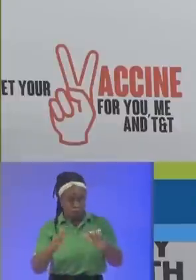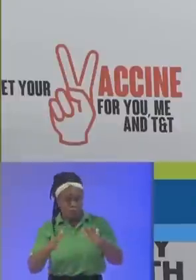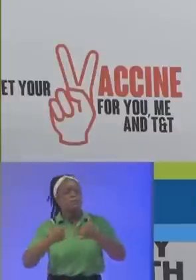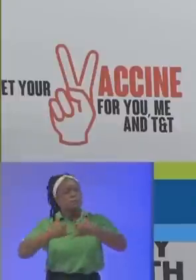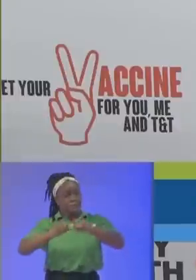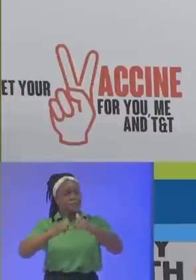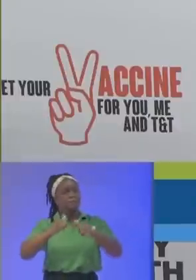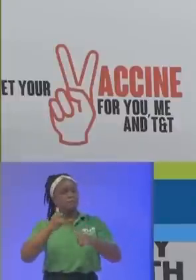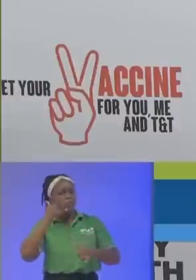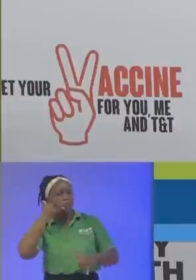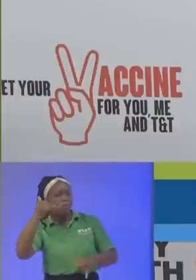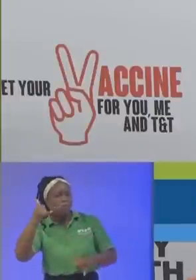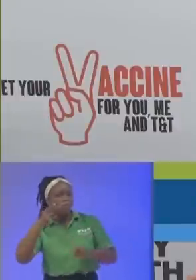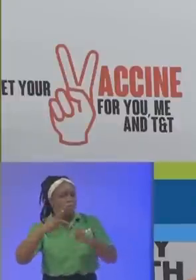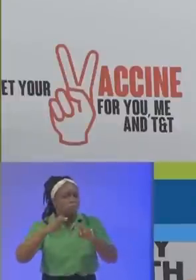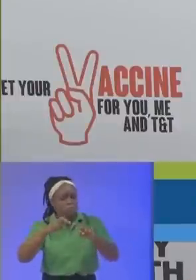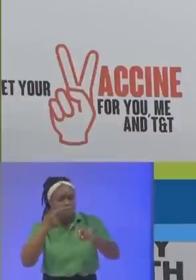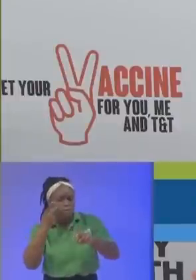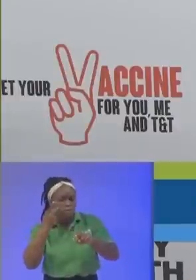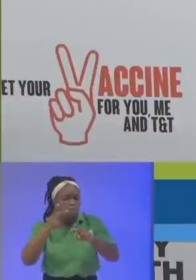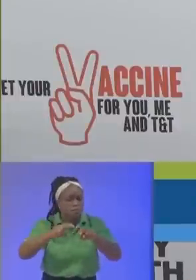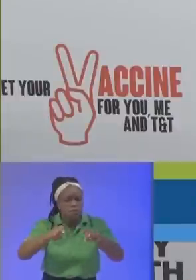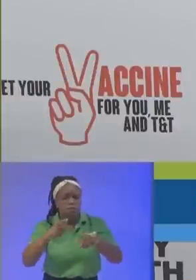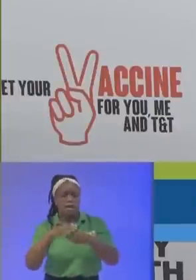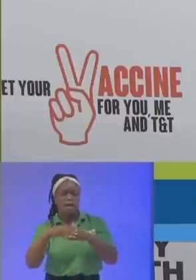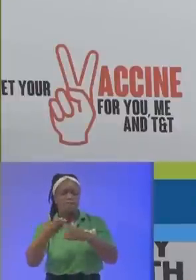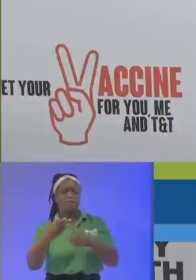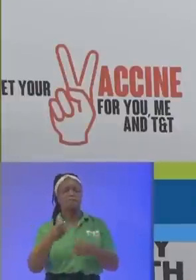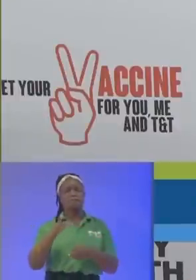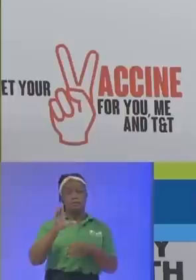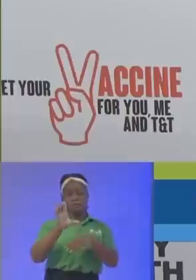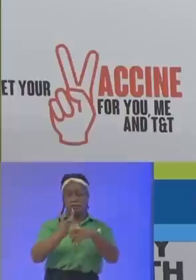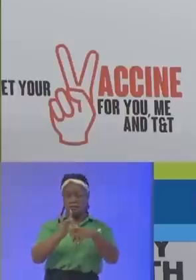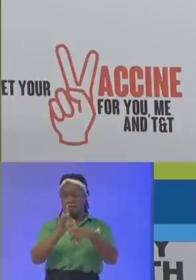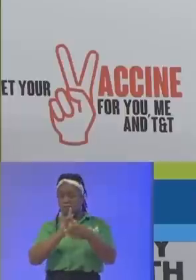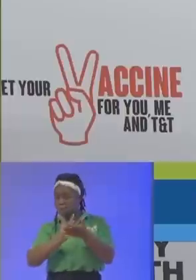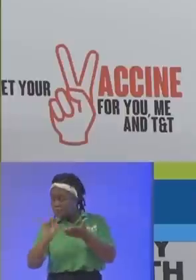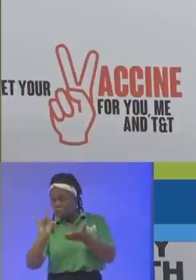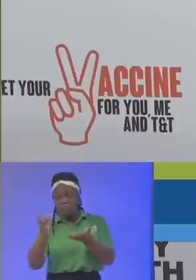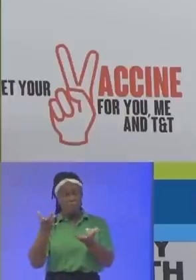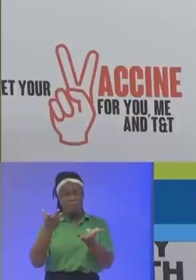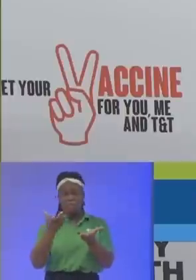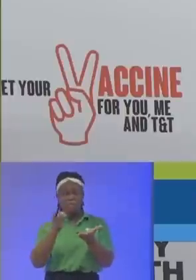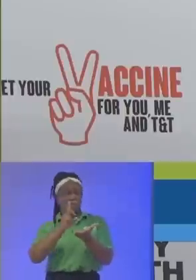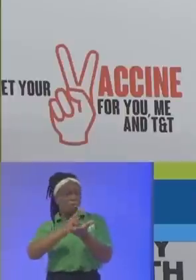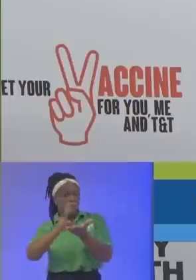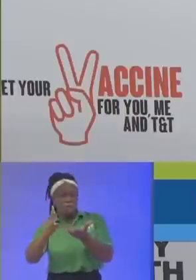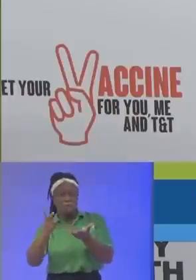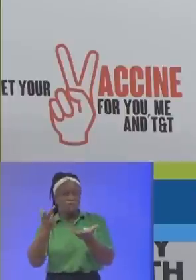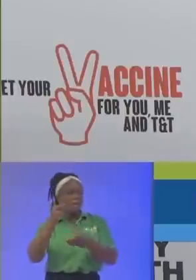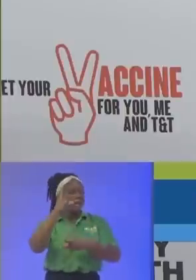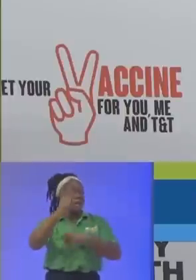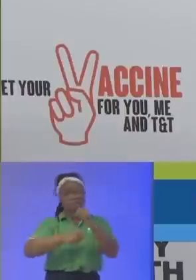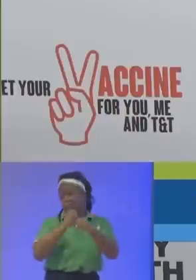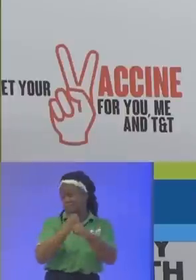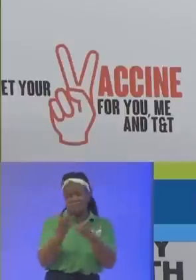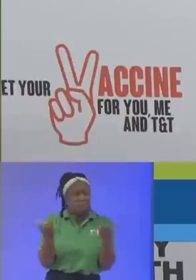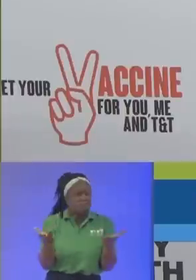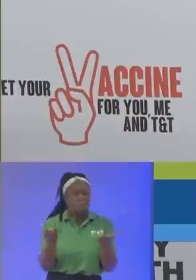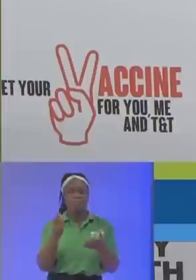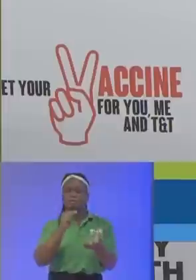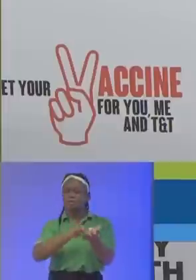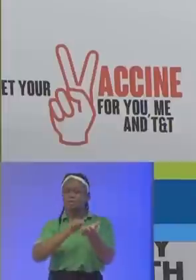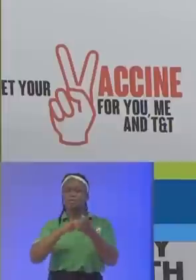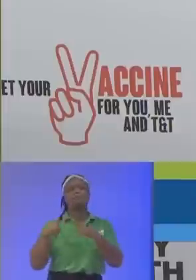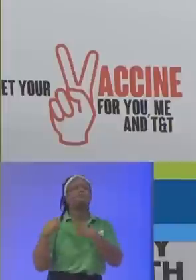required period, whether it's 8 weeks or 12 weeks or 1 year, the nurses make an effort, and they would go and do home